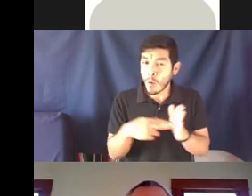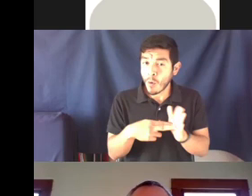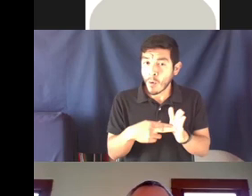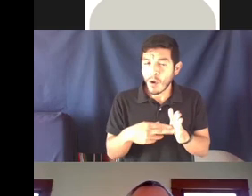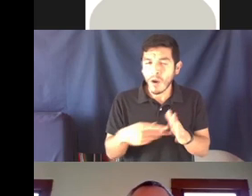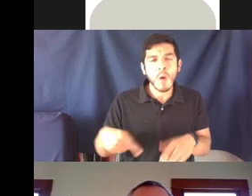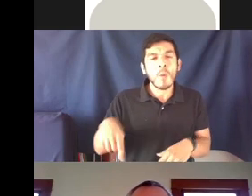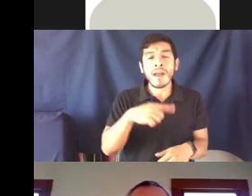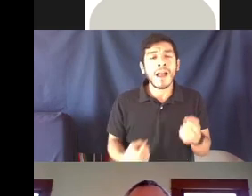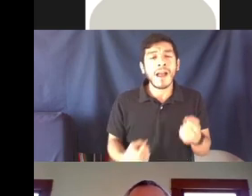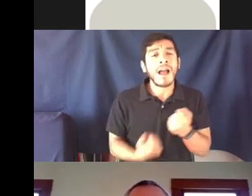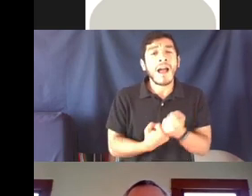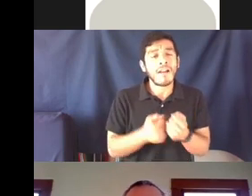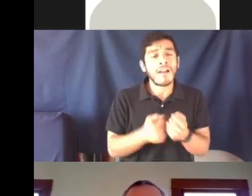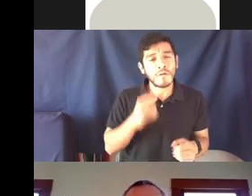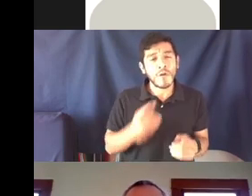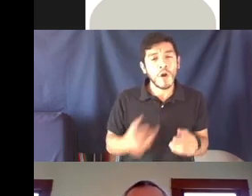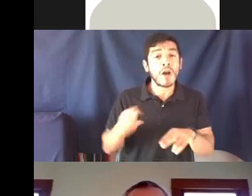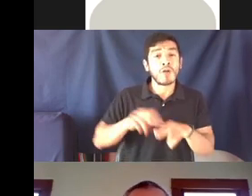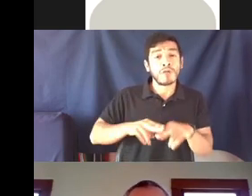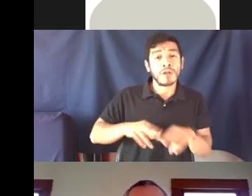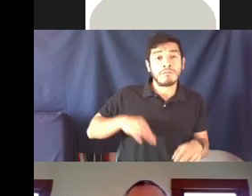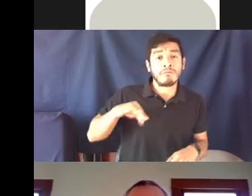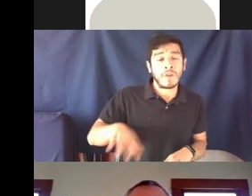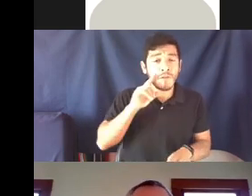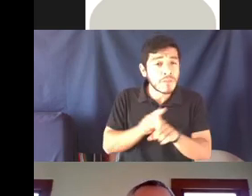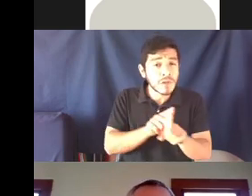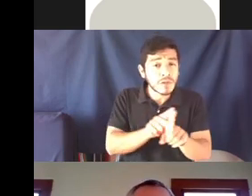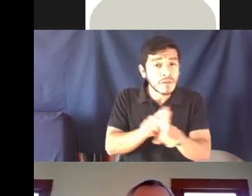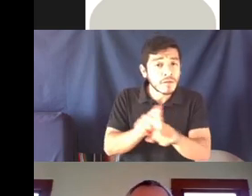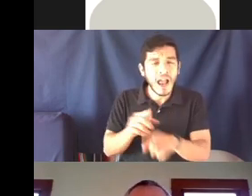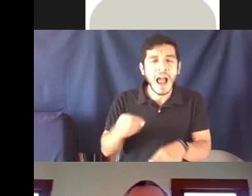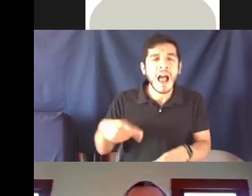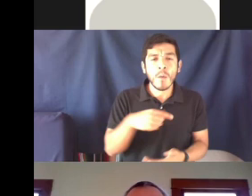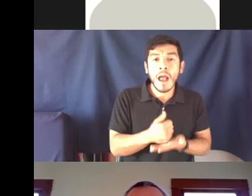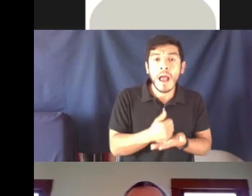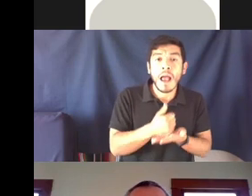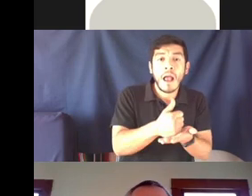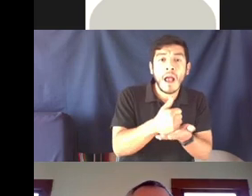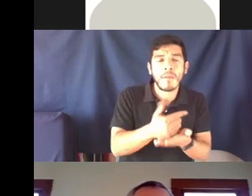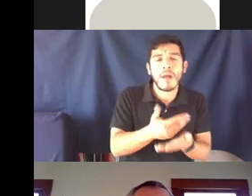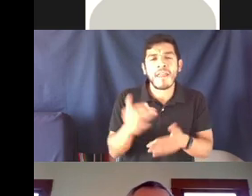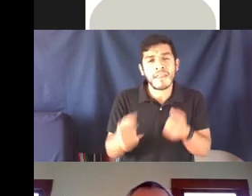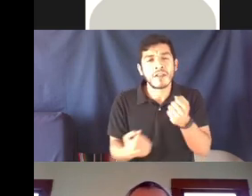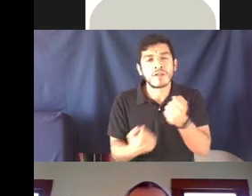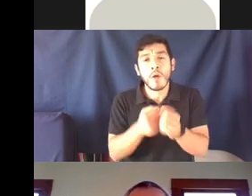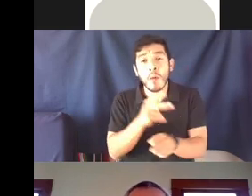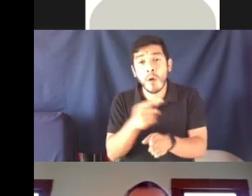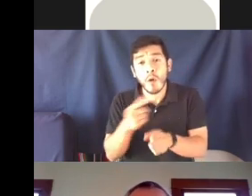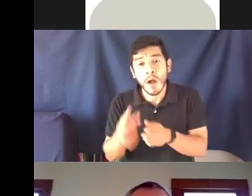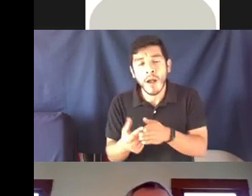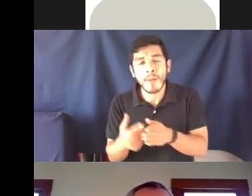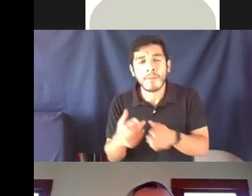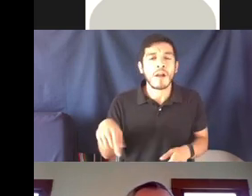mentoring and do help to do things that support programs. And certainly my angle is new research that helps